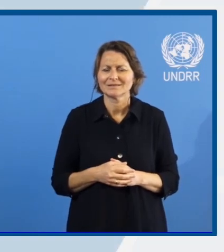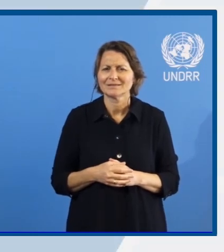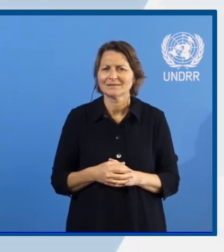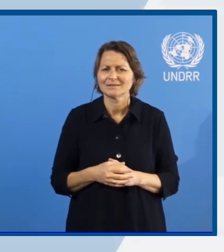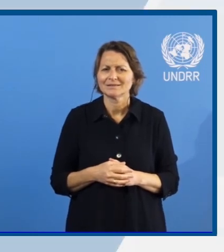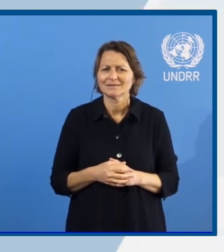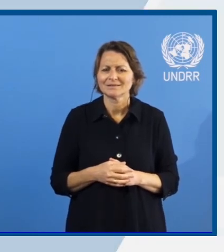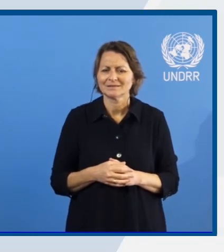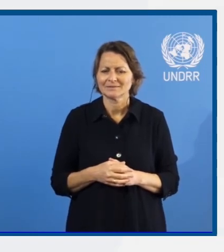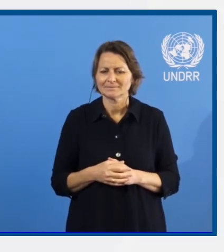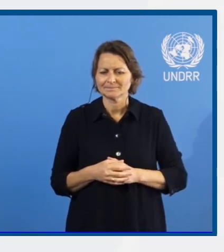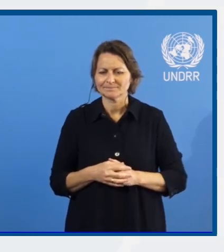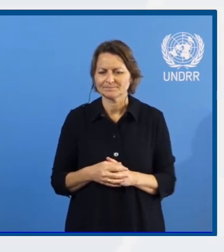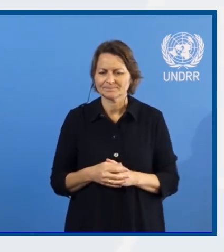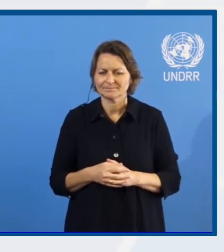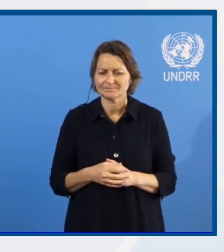generally, they are